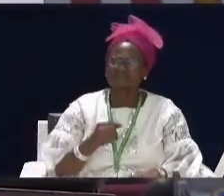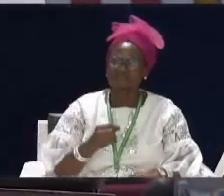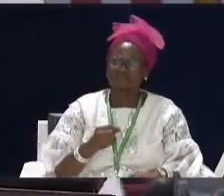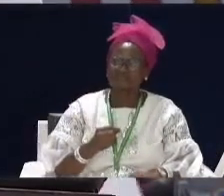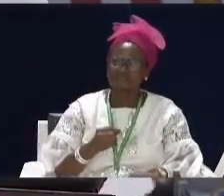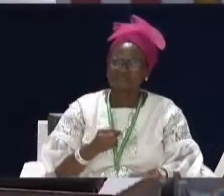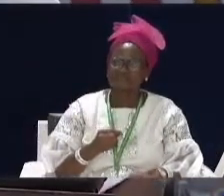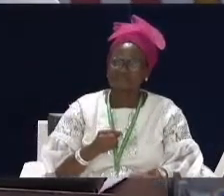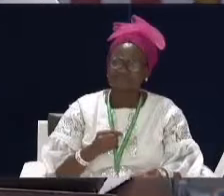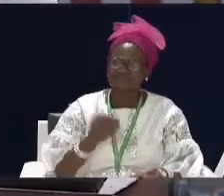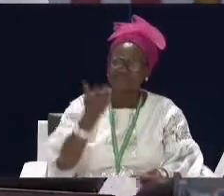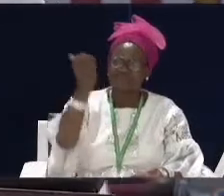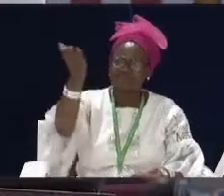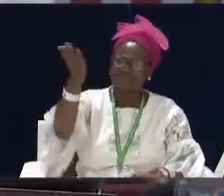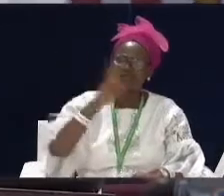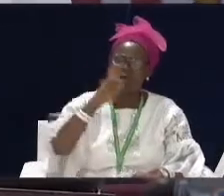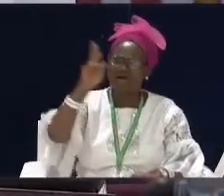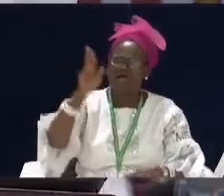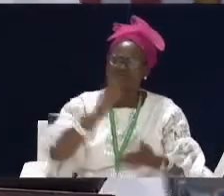there are some people,